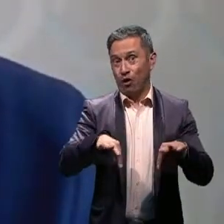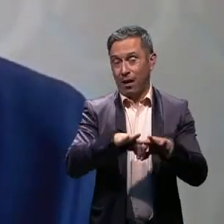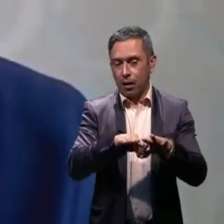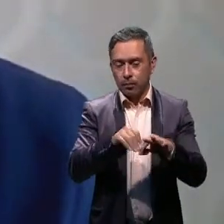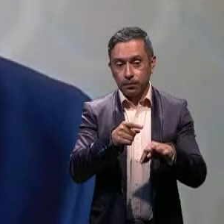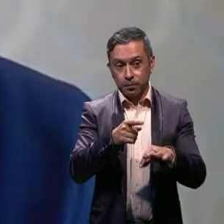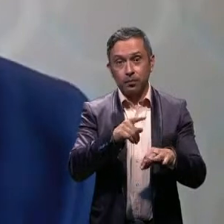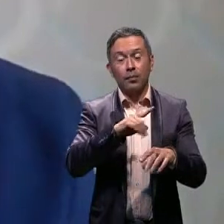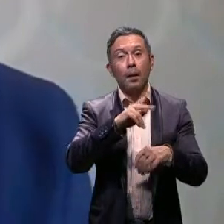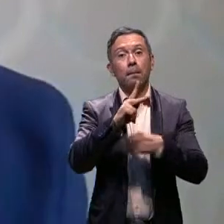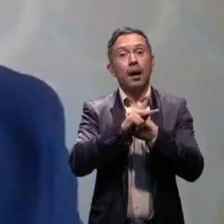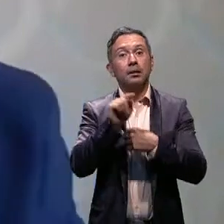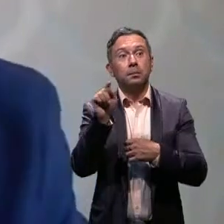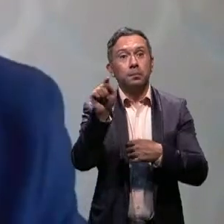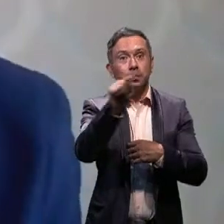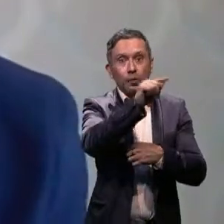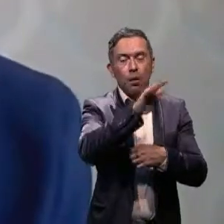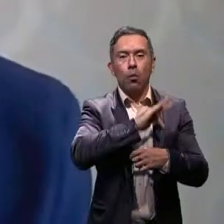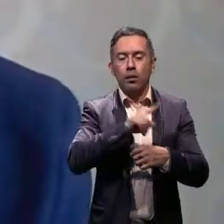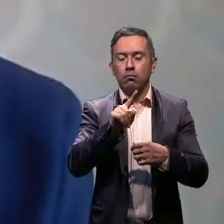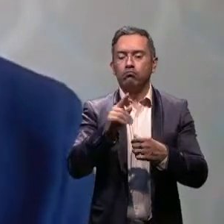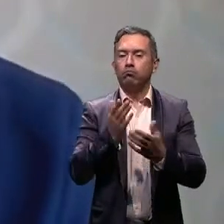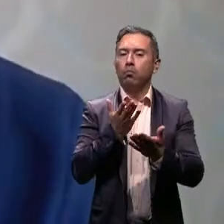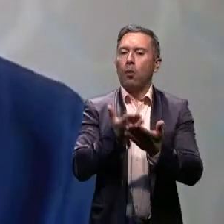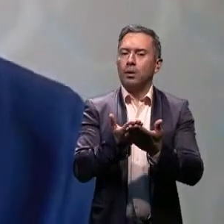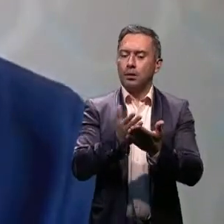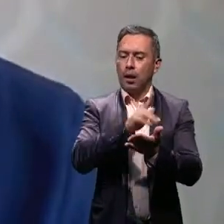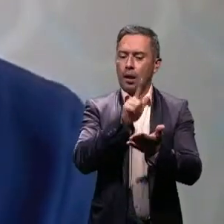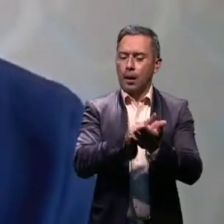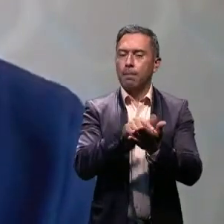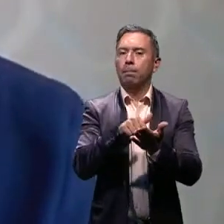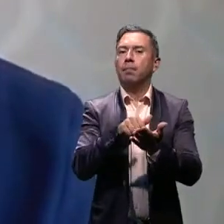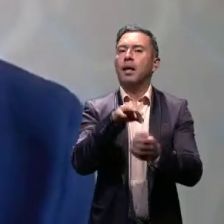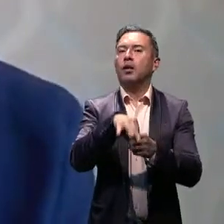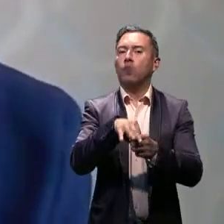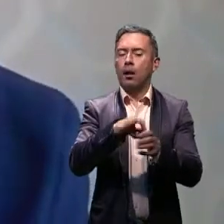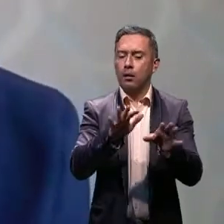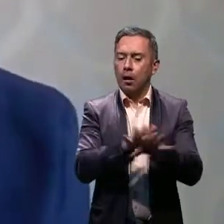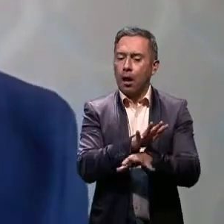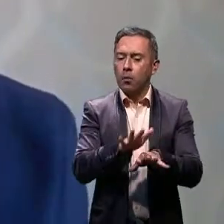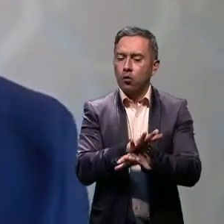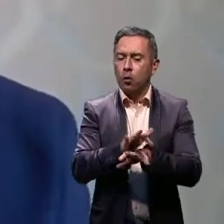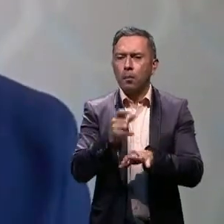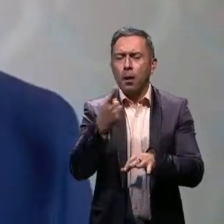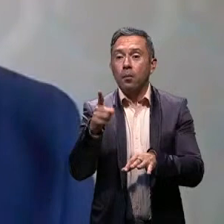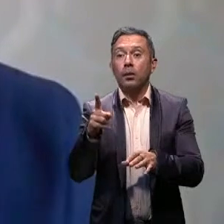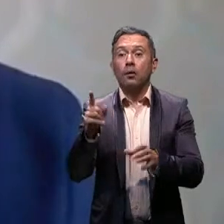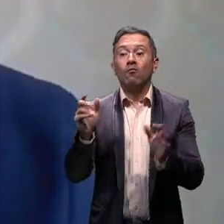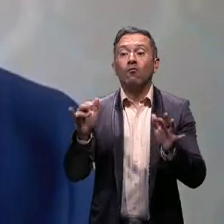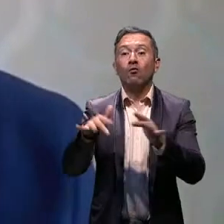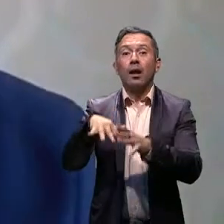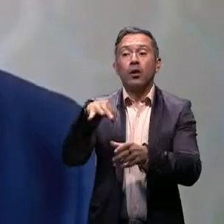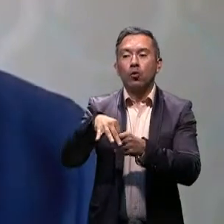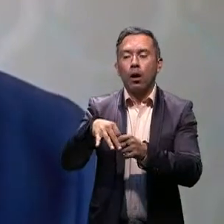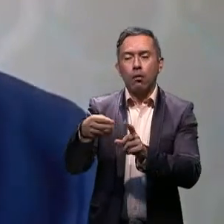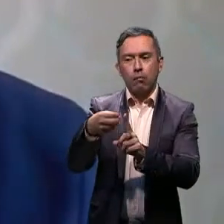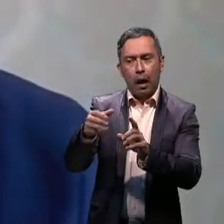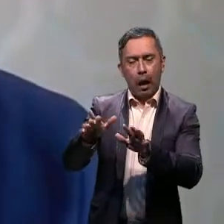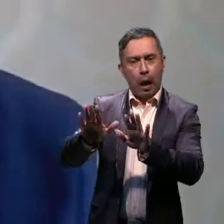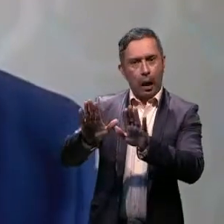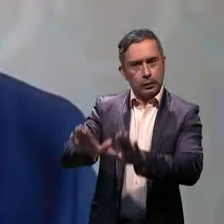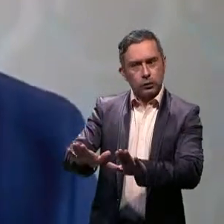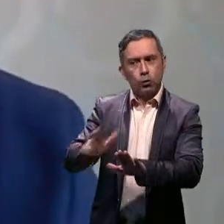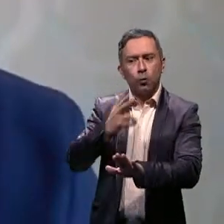drive the reforms in the different countries, which strengthen the electoral integrity, meaning